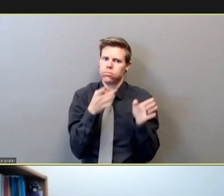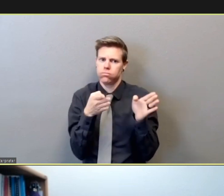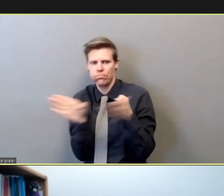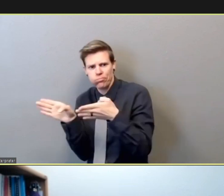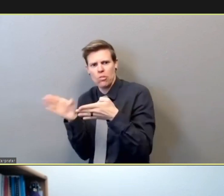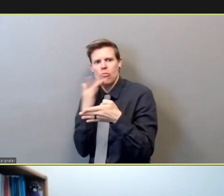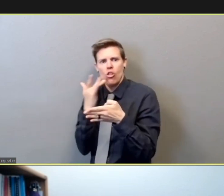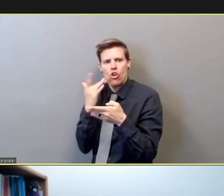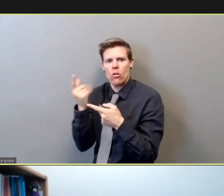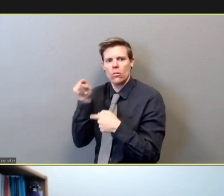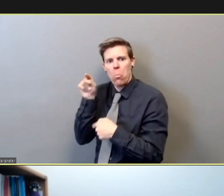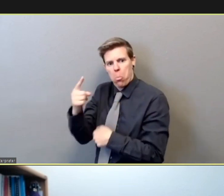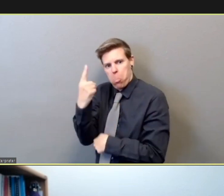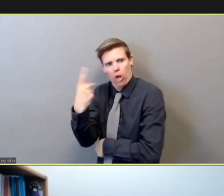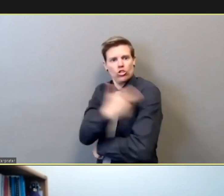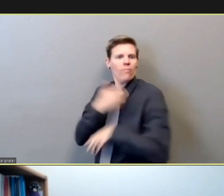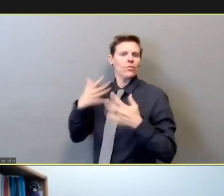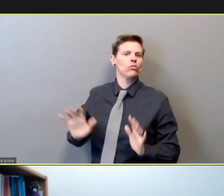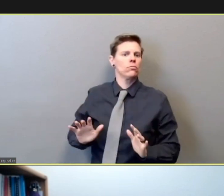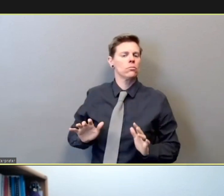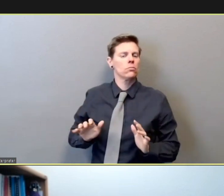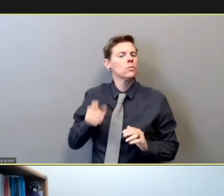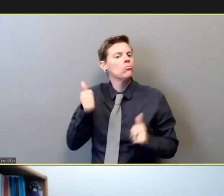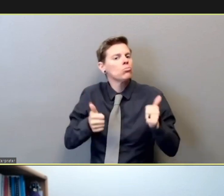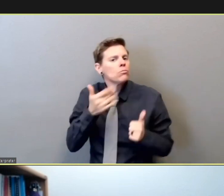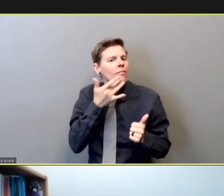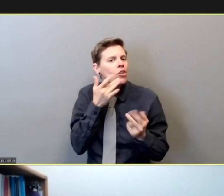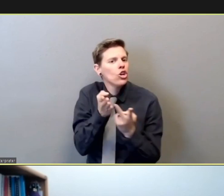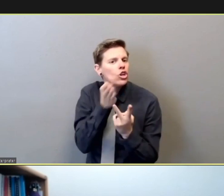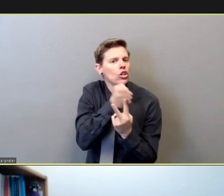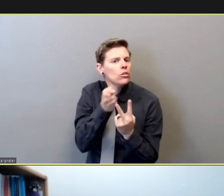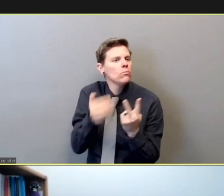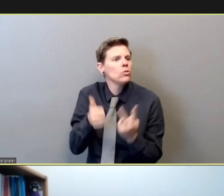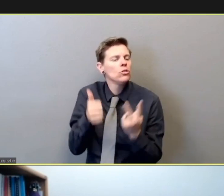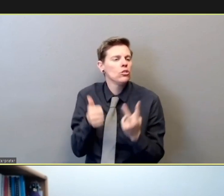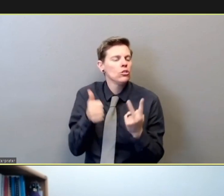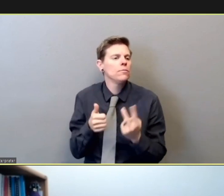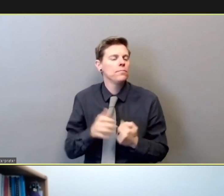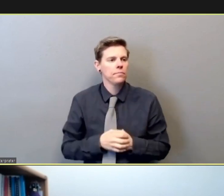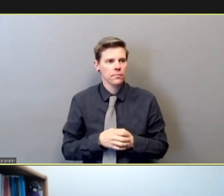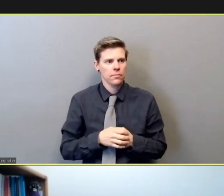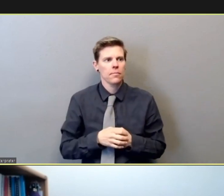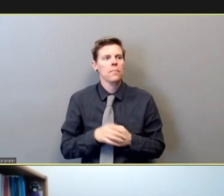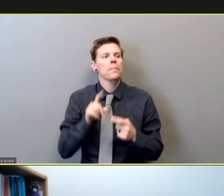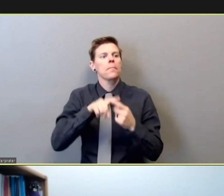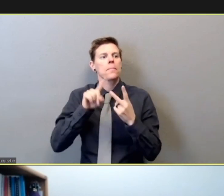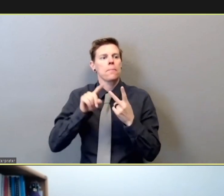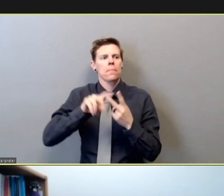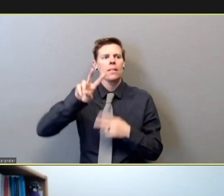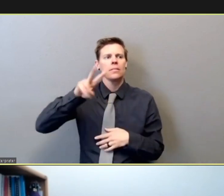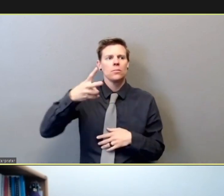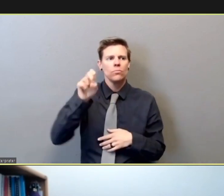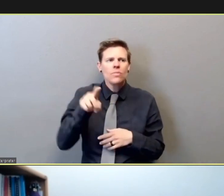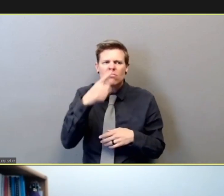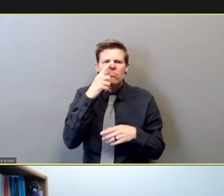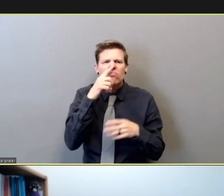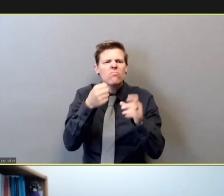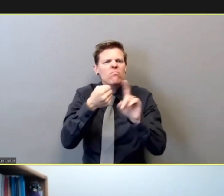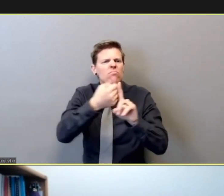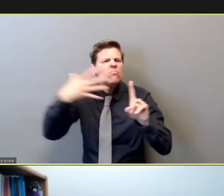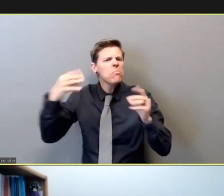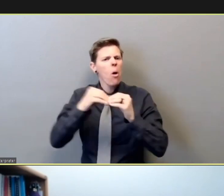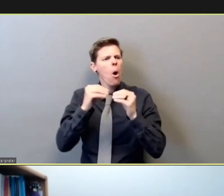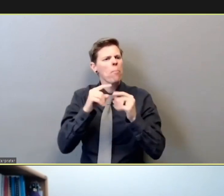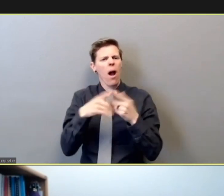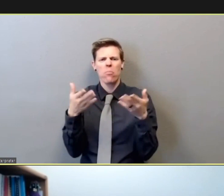priority? And then also, could you explain a little bit more about the public health order you talked about and the